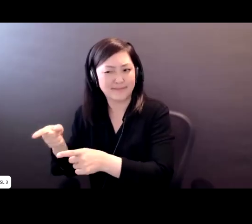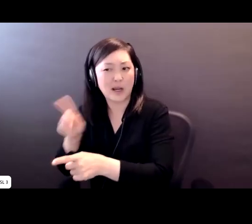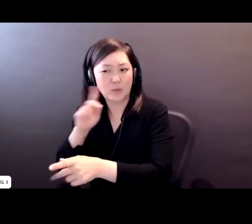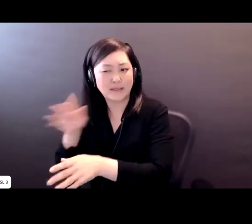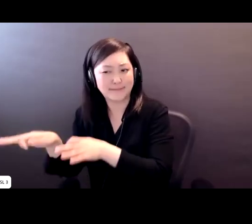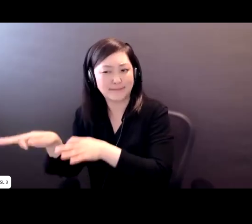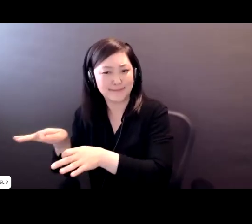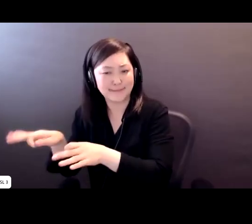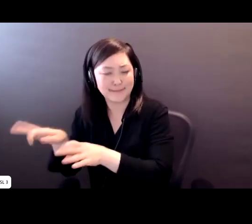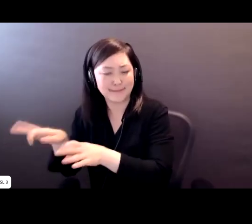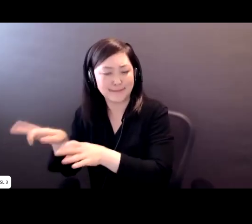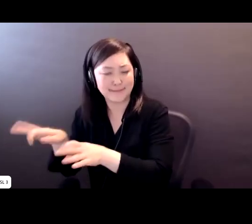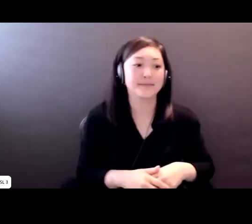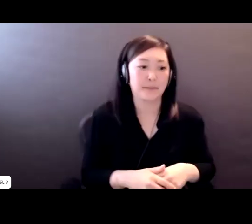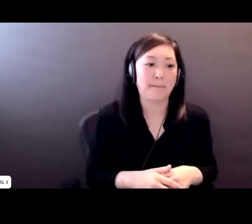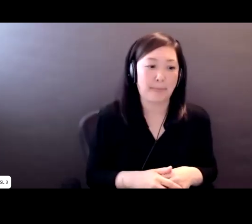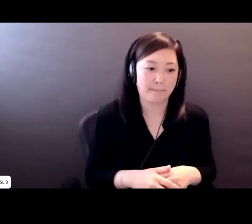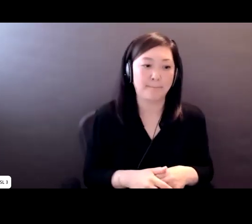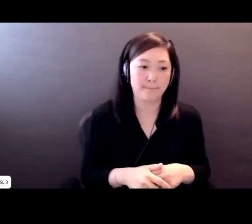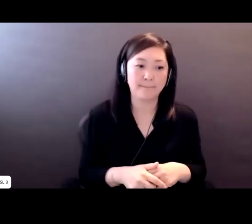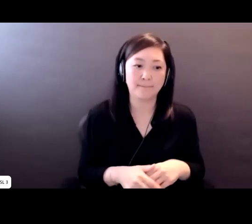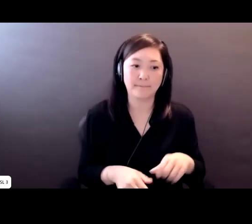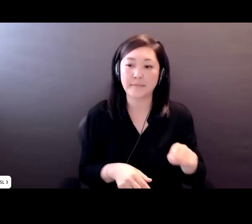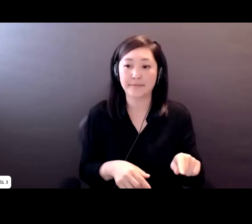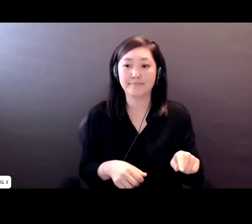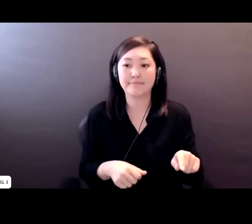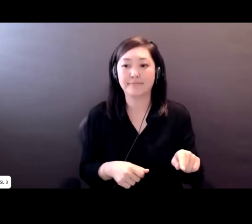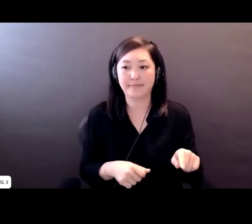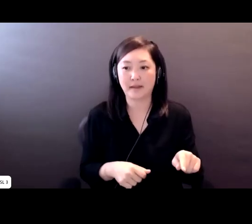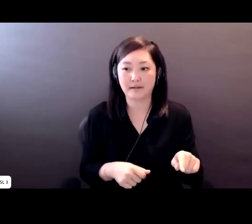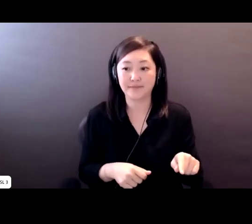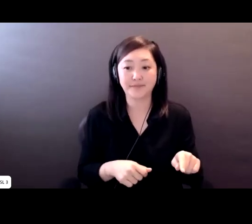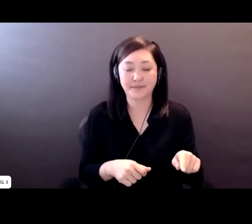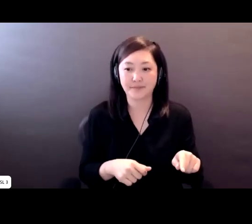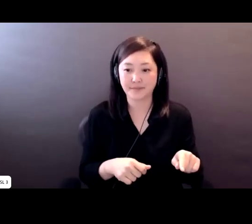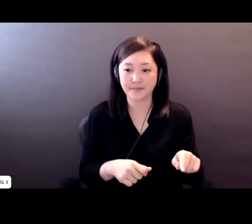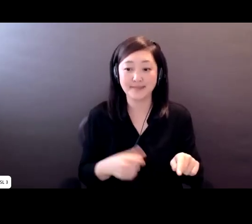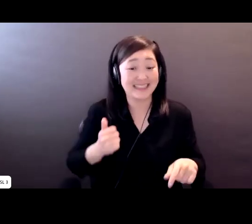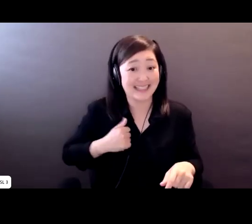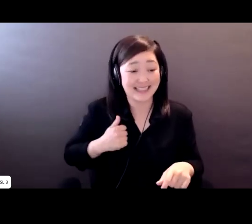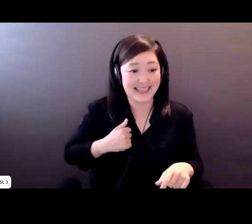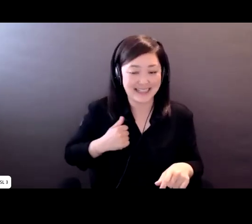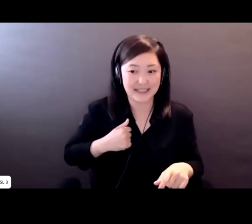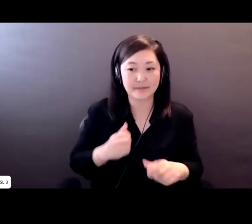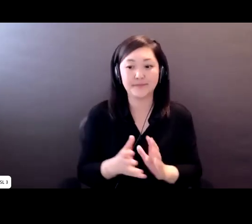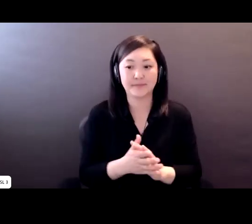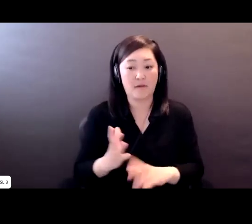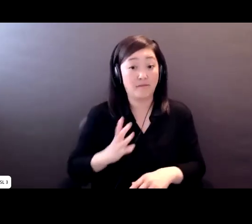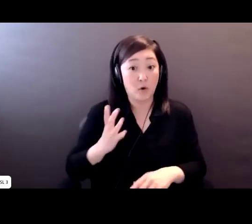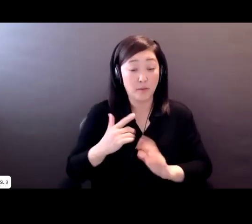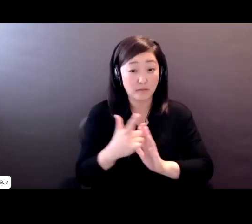So in Canada, formal legislative efforts to criminalize coercive control began 5 years ago